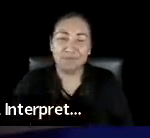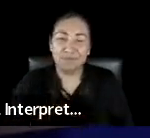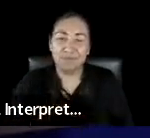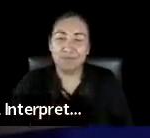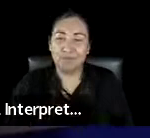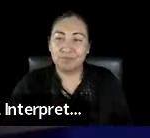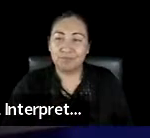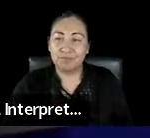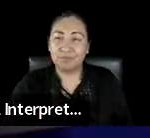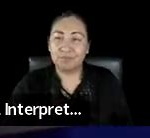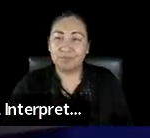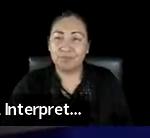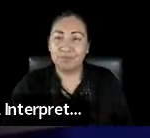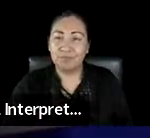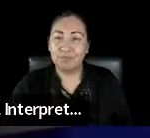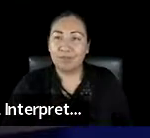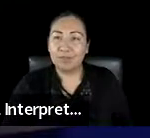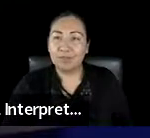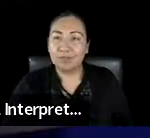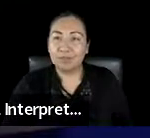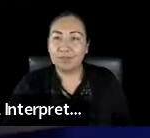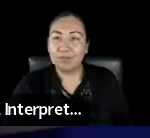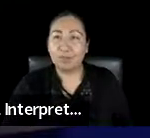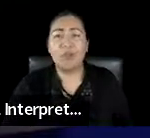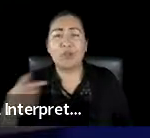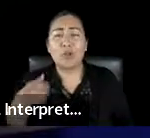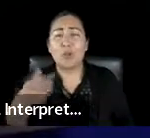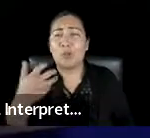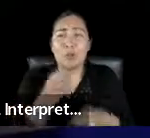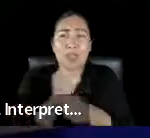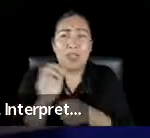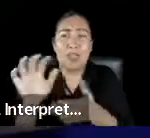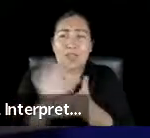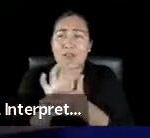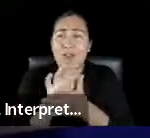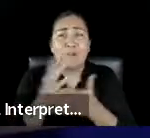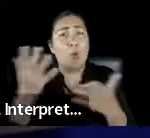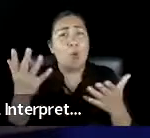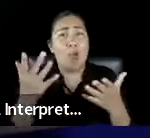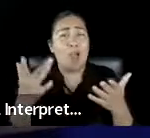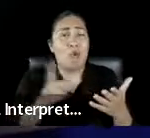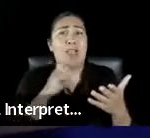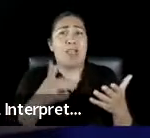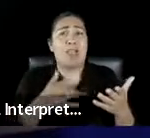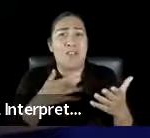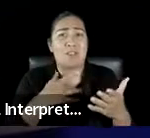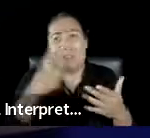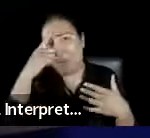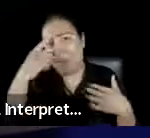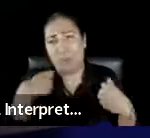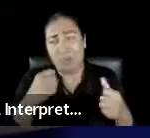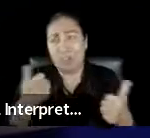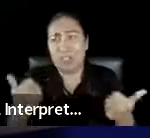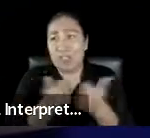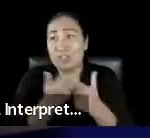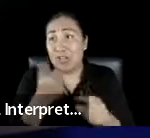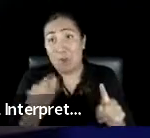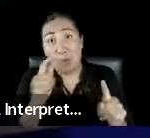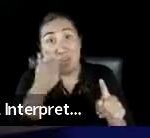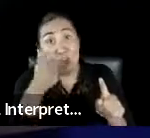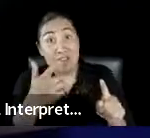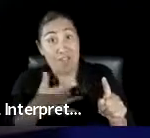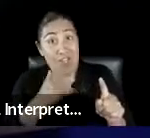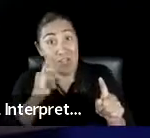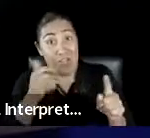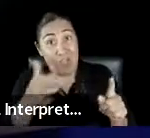create a film that just demonstrated what it's like to deal with mental health challenges, so that anyone watching it who's ever felt that